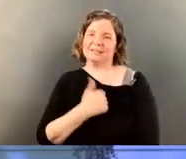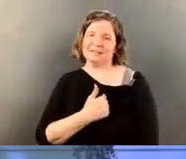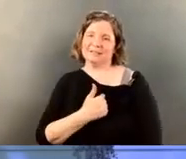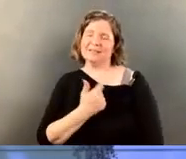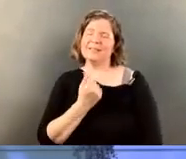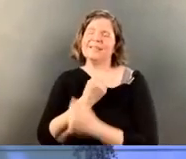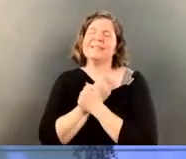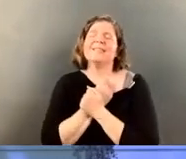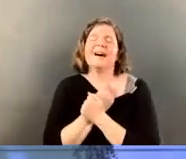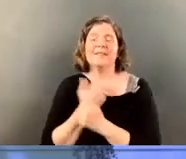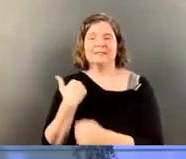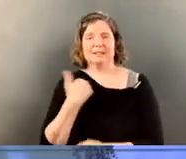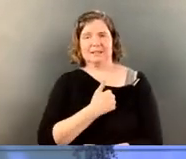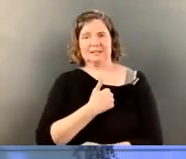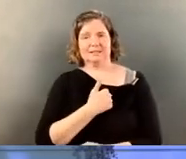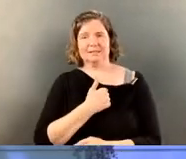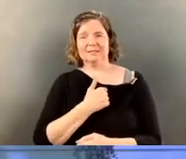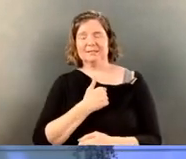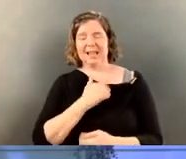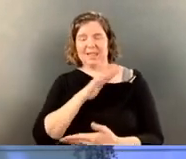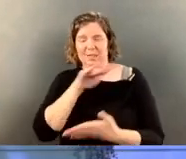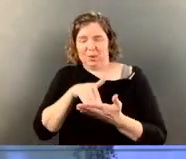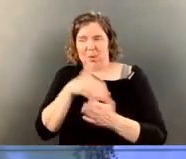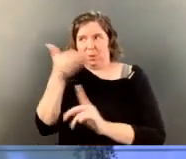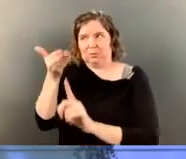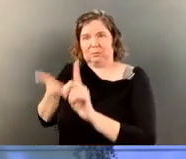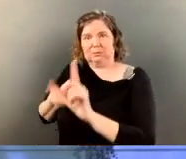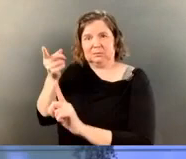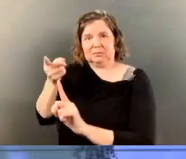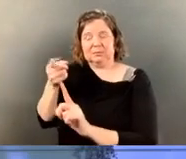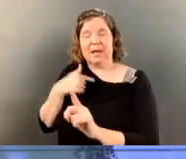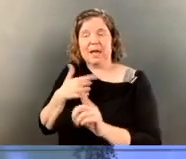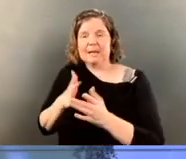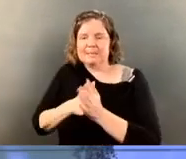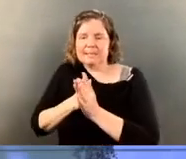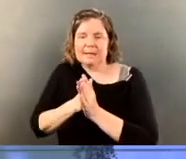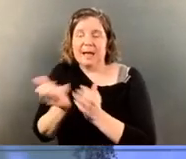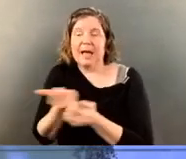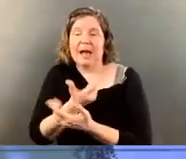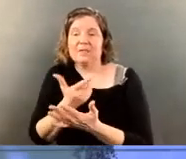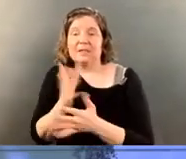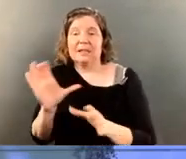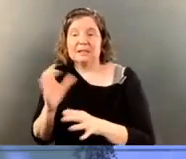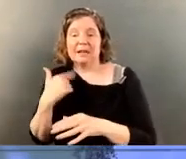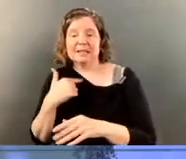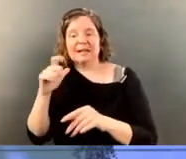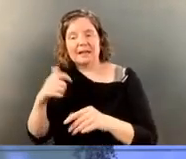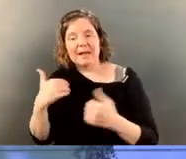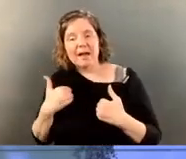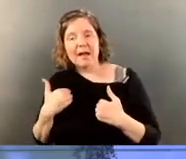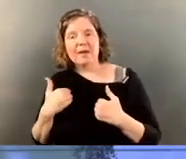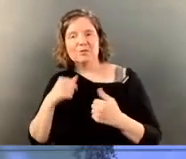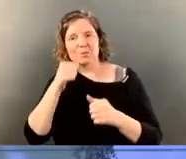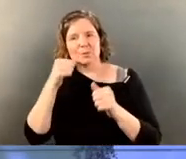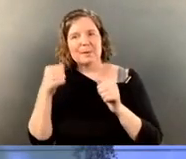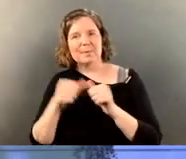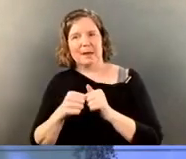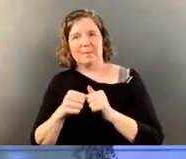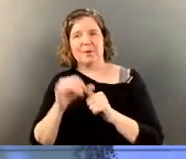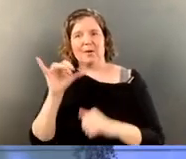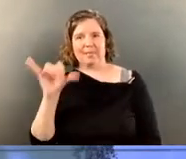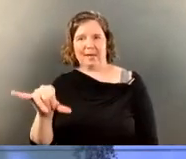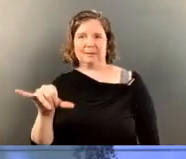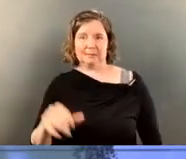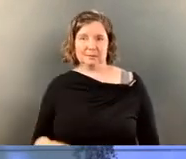He loves us. It's the core of who he is, and it drives everything that he does. We have to remember